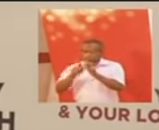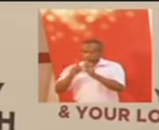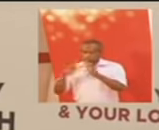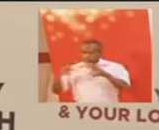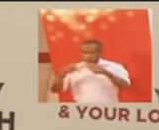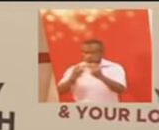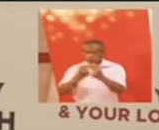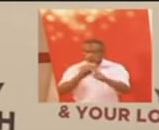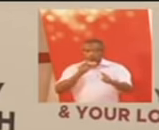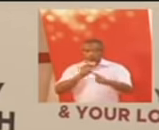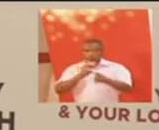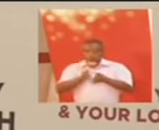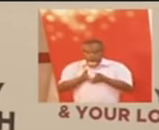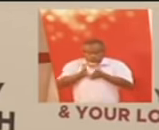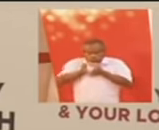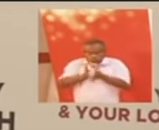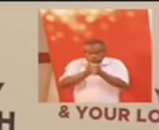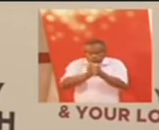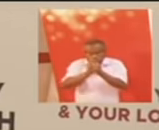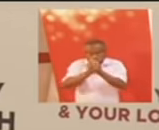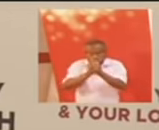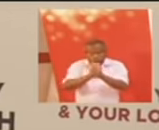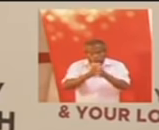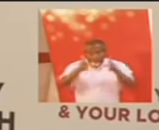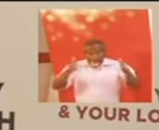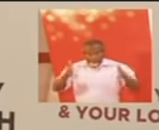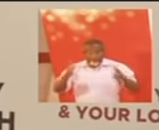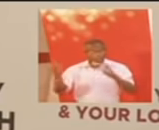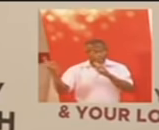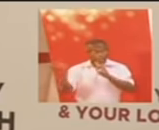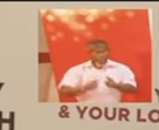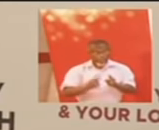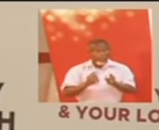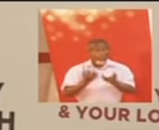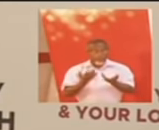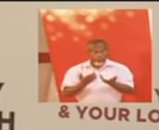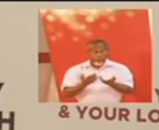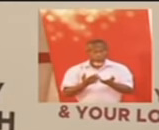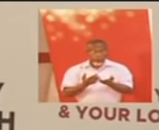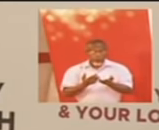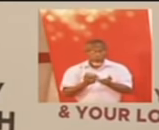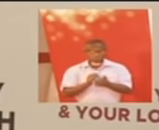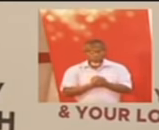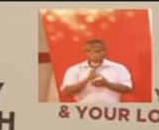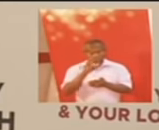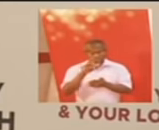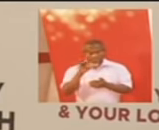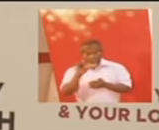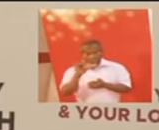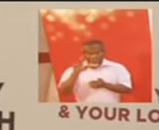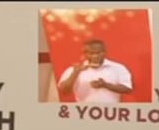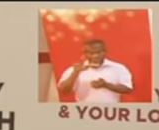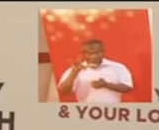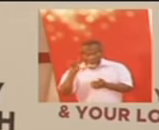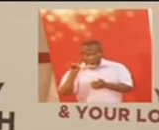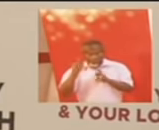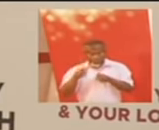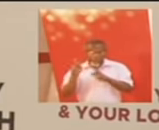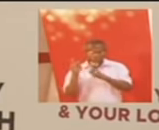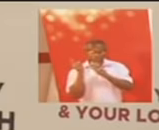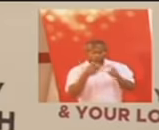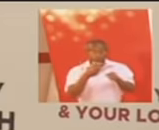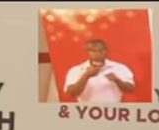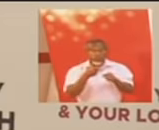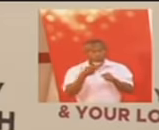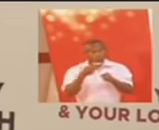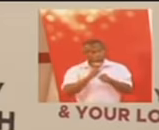a facility that could have held, say, 68 or 70 persons at the time. The Brooklyn facility was initially